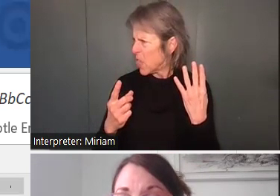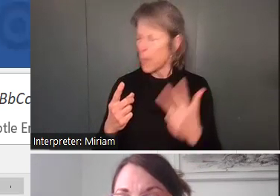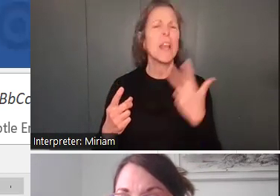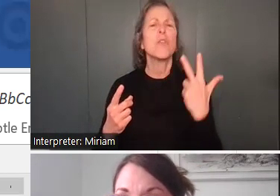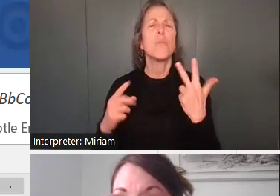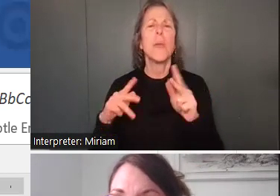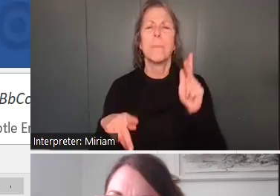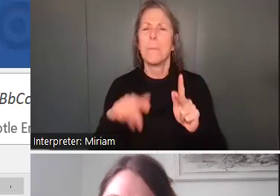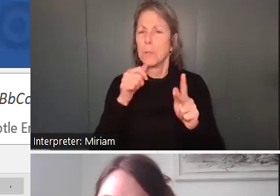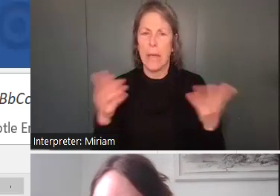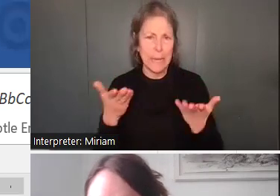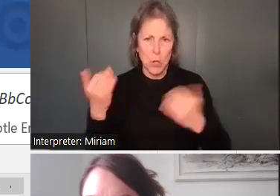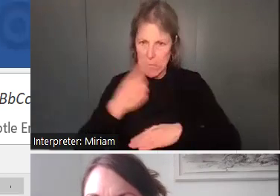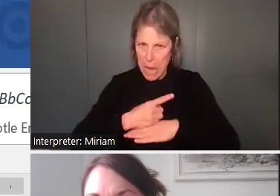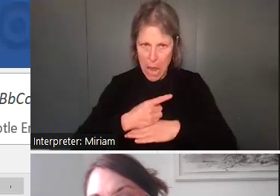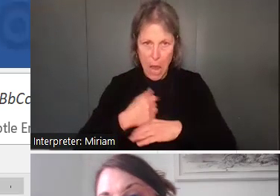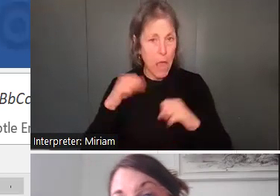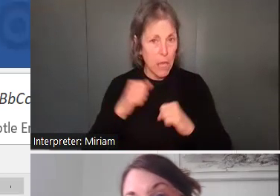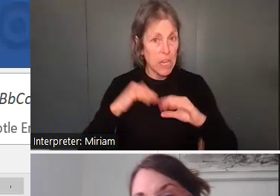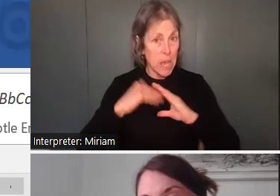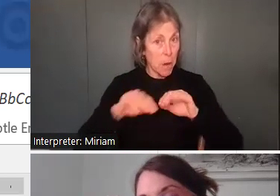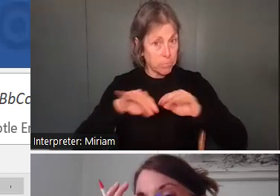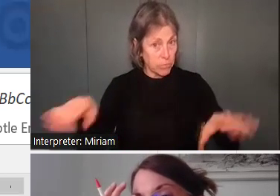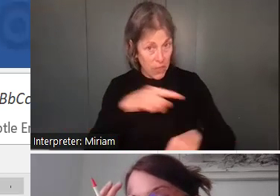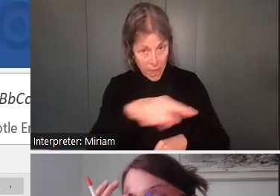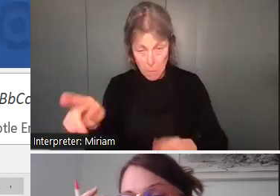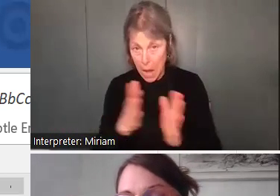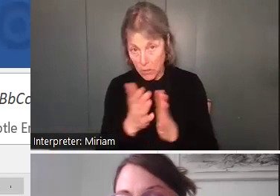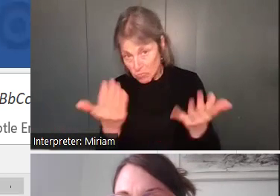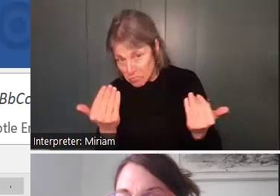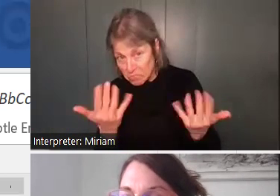that are not in attendance, so I can email them as well. But